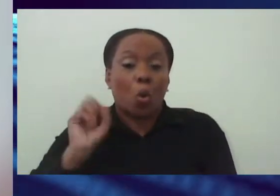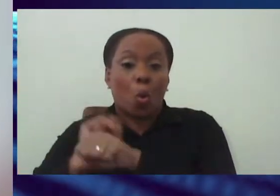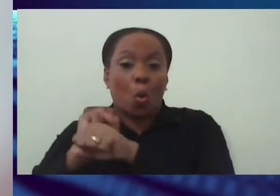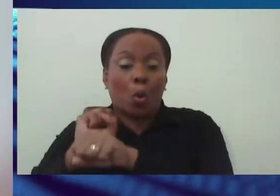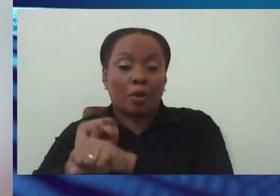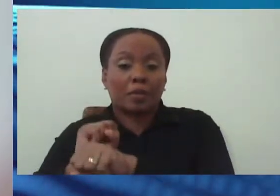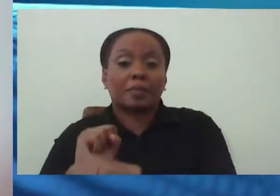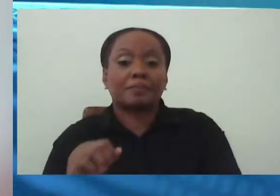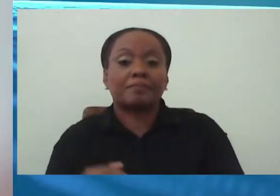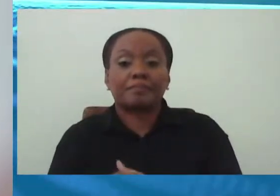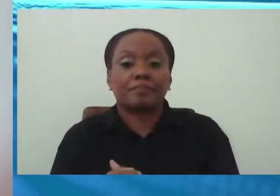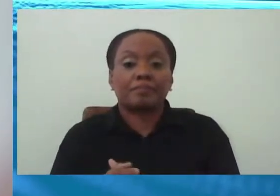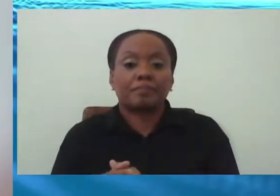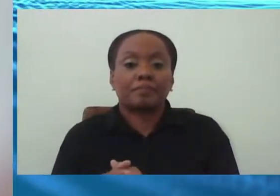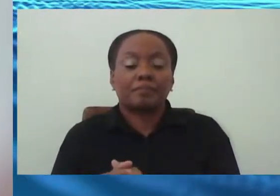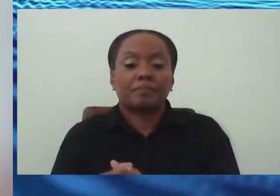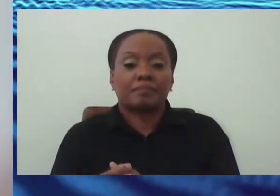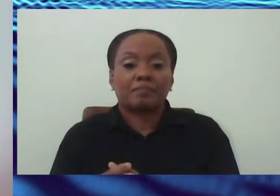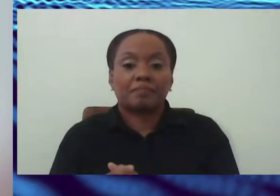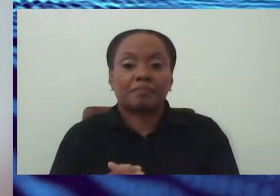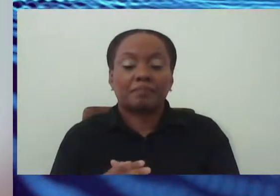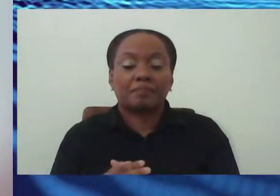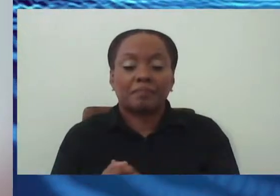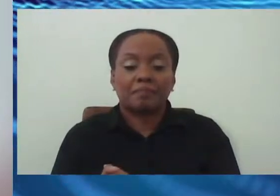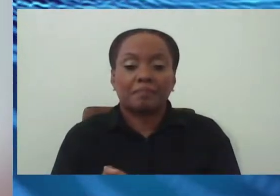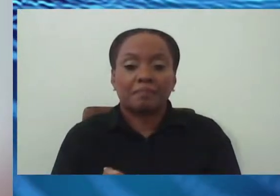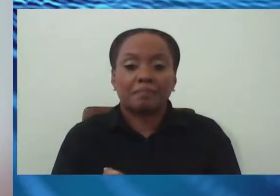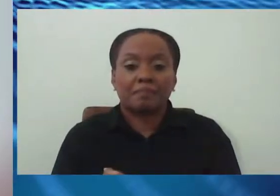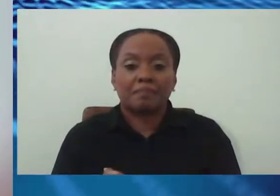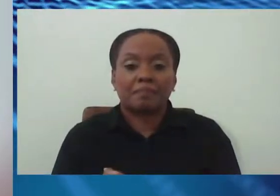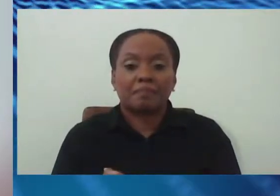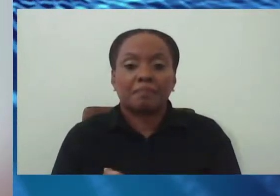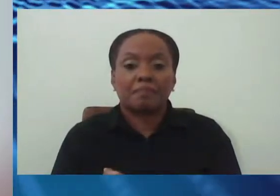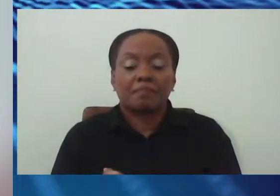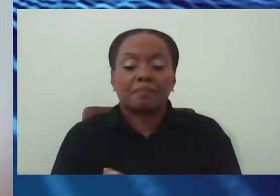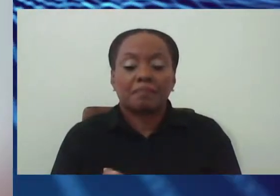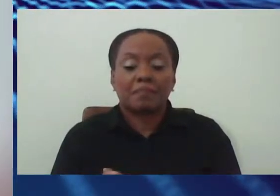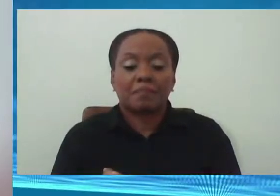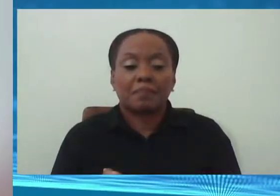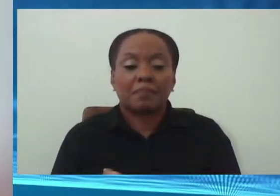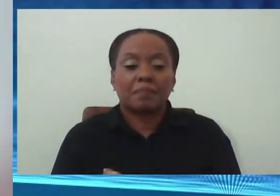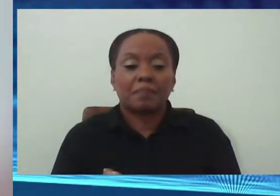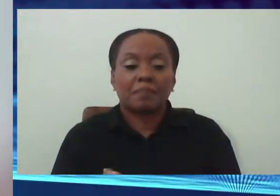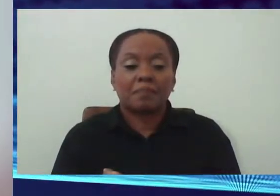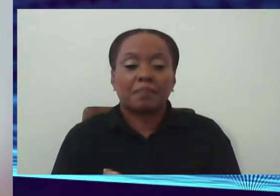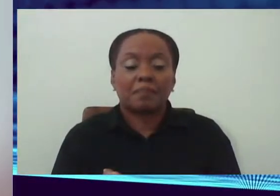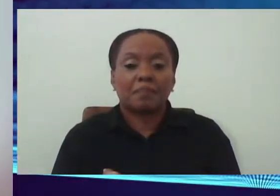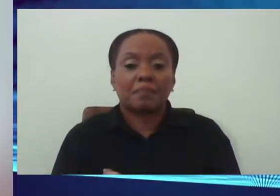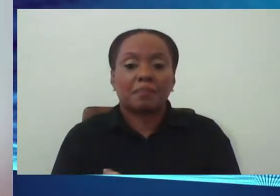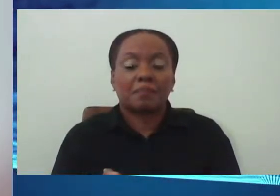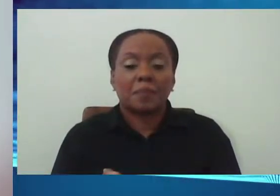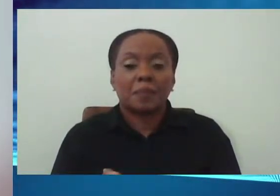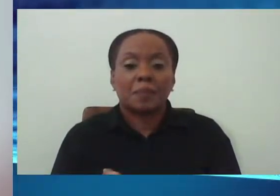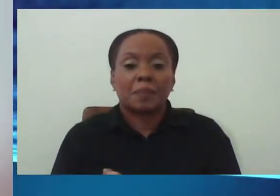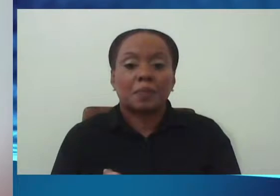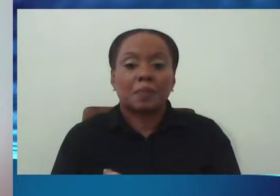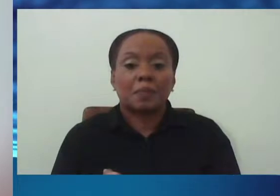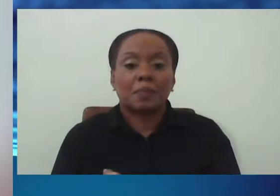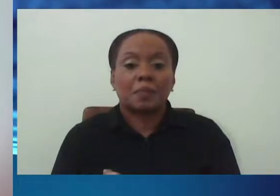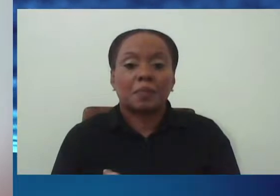So between the testing site and the hotline, we can seek to